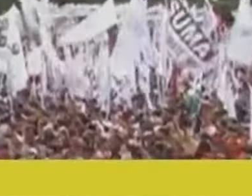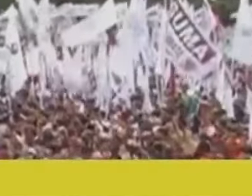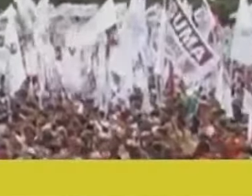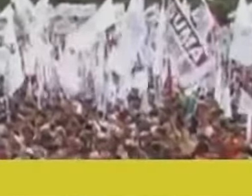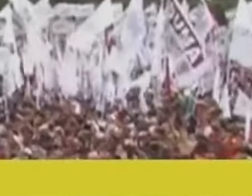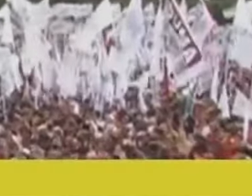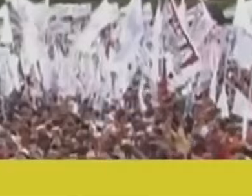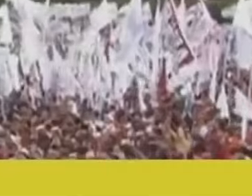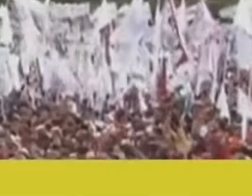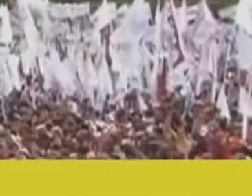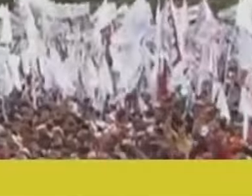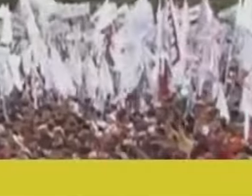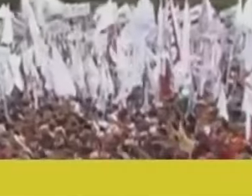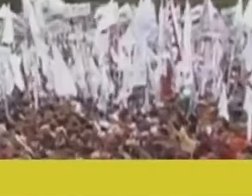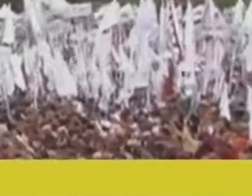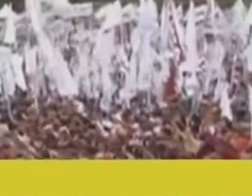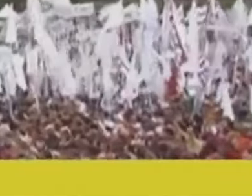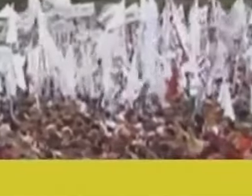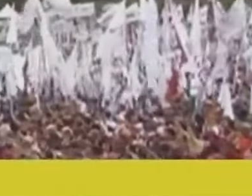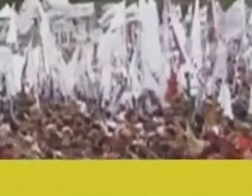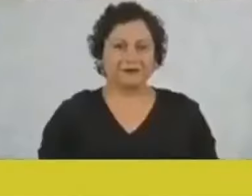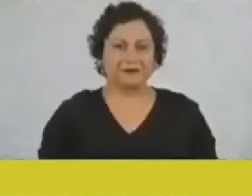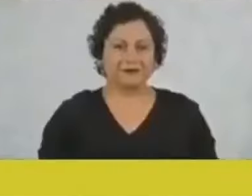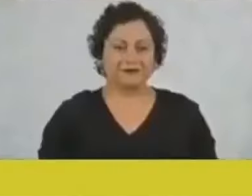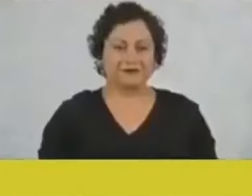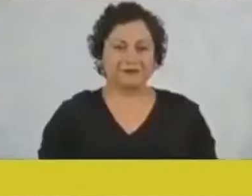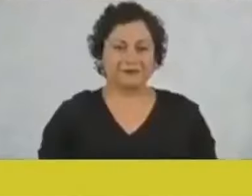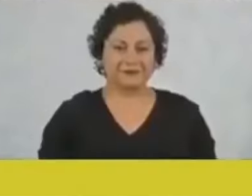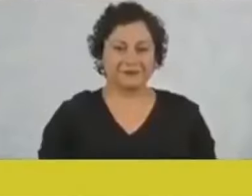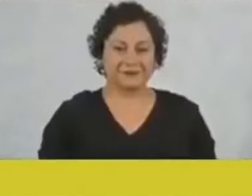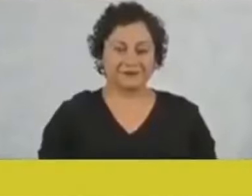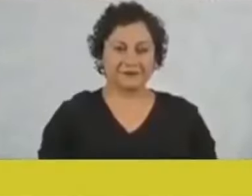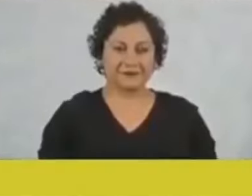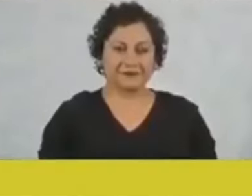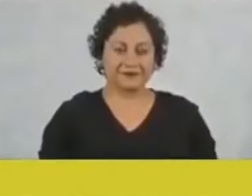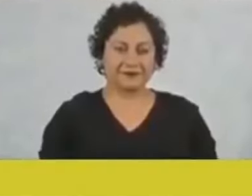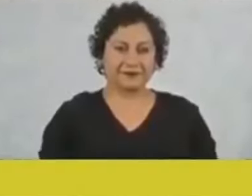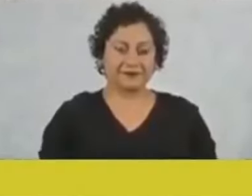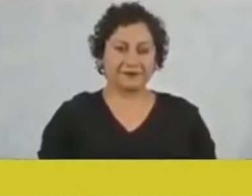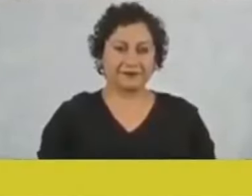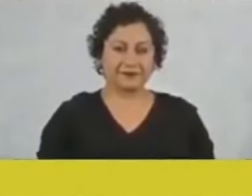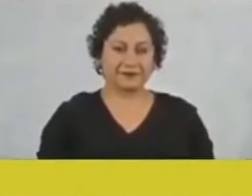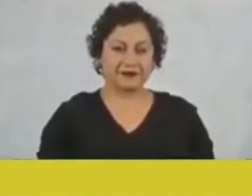fourth transformation of the public life in Mexico.